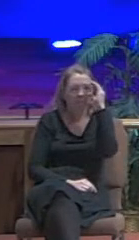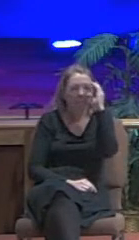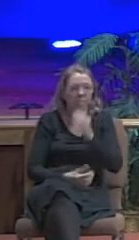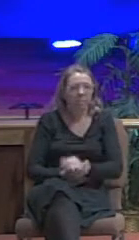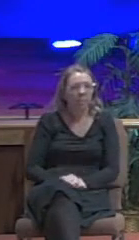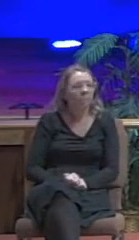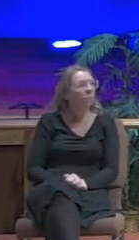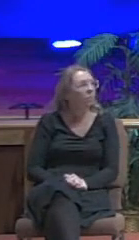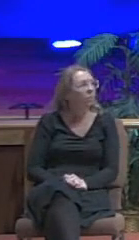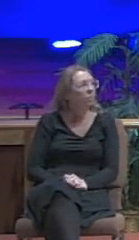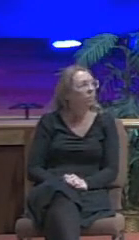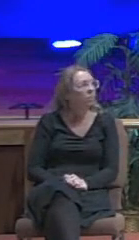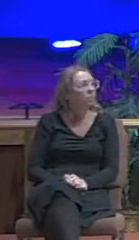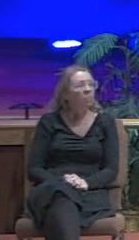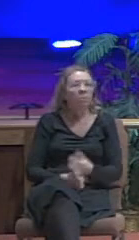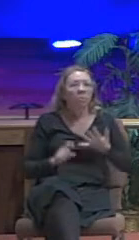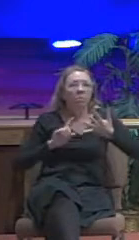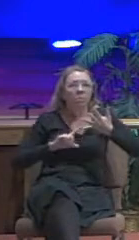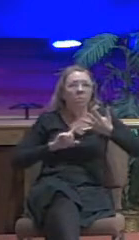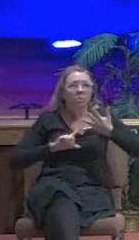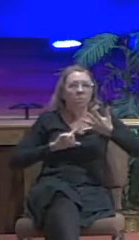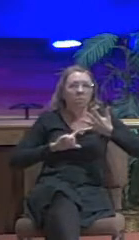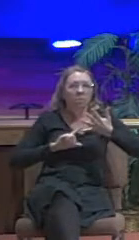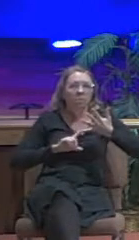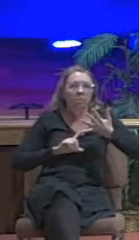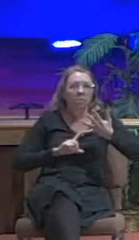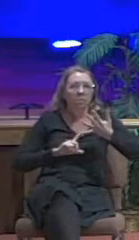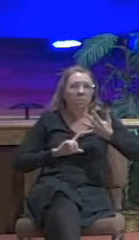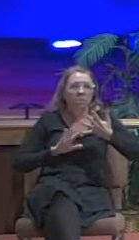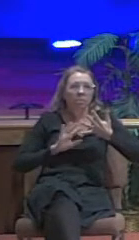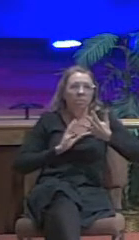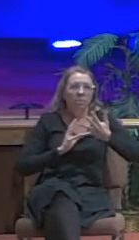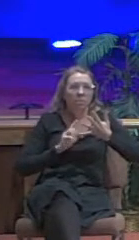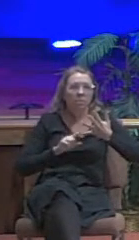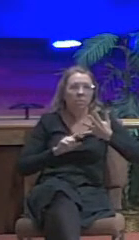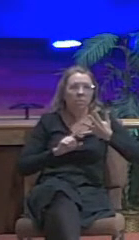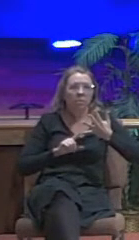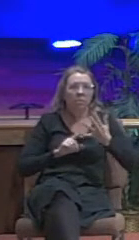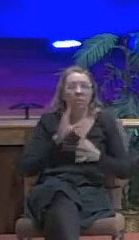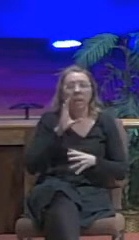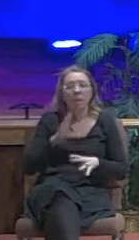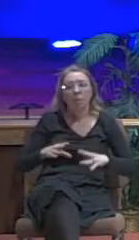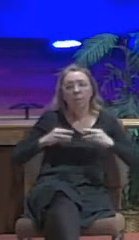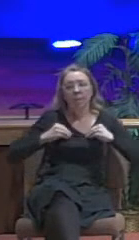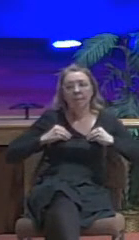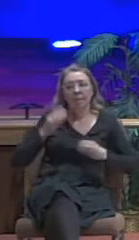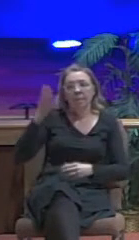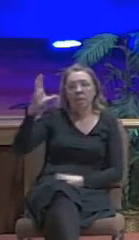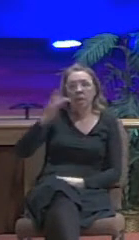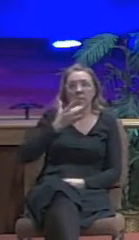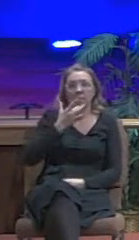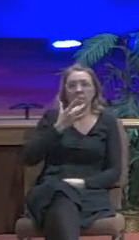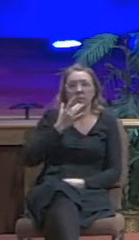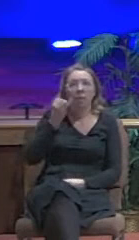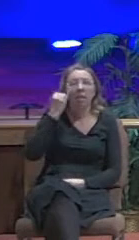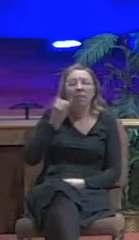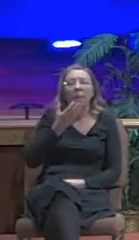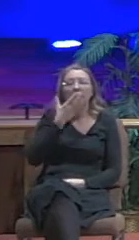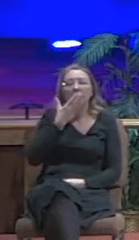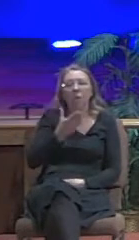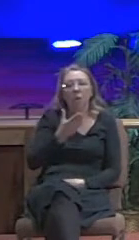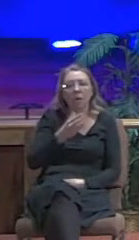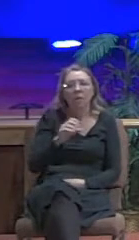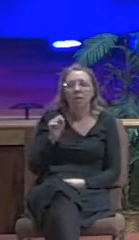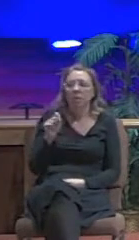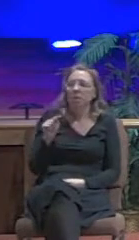We never fail. I receive God's favor when I am a good steward of what